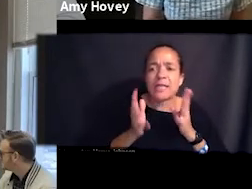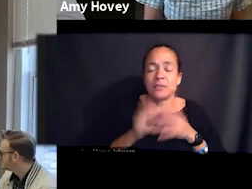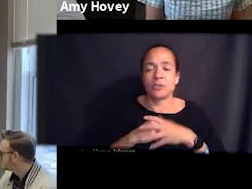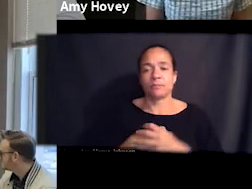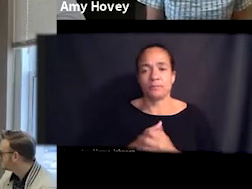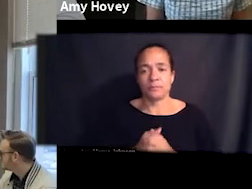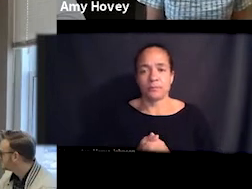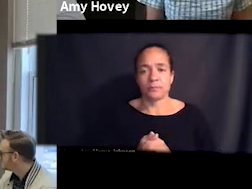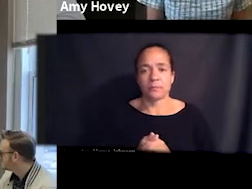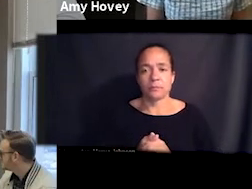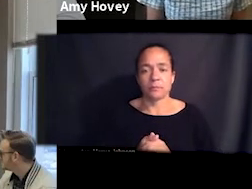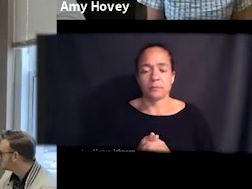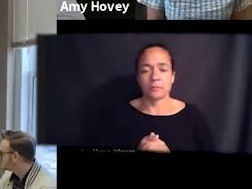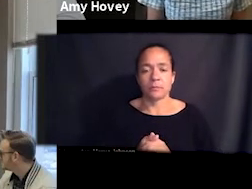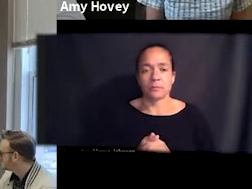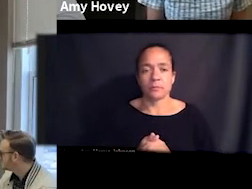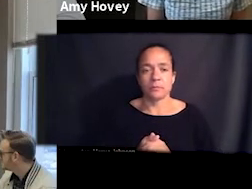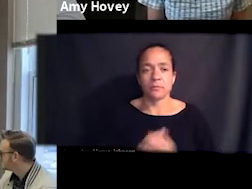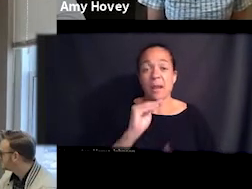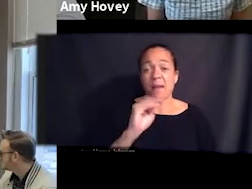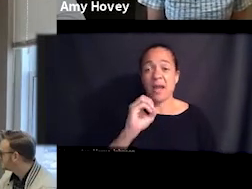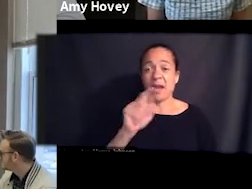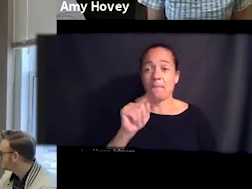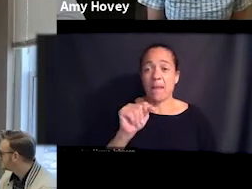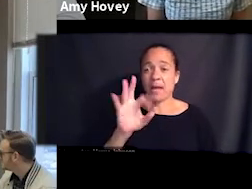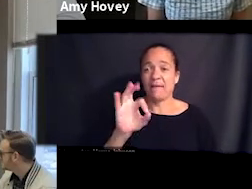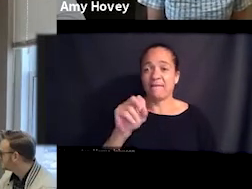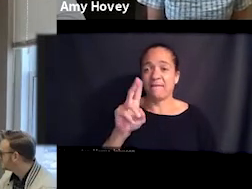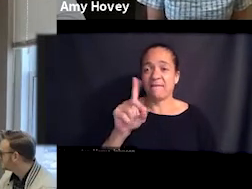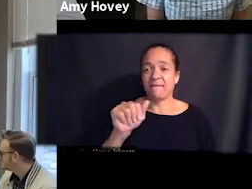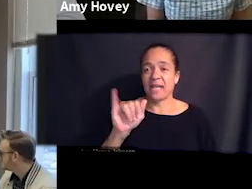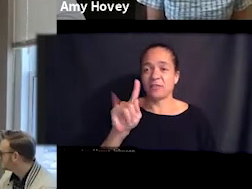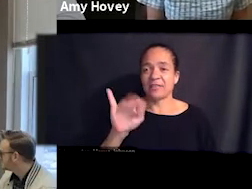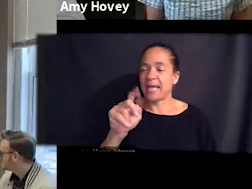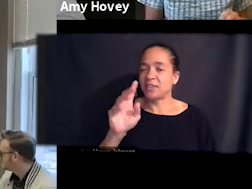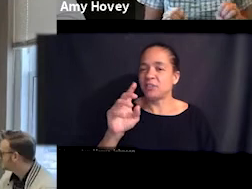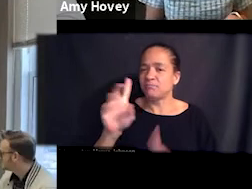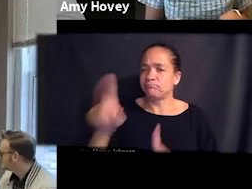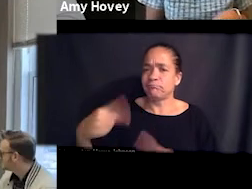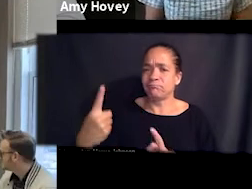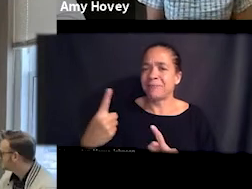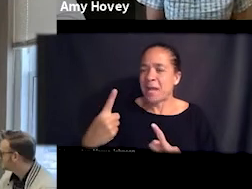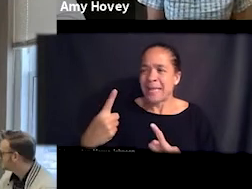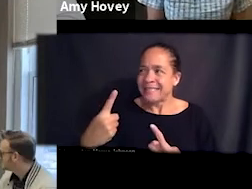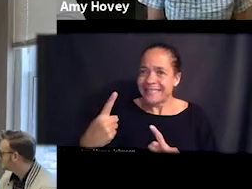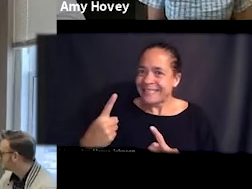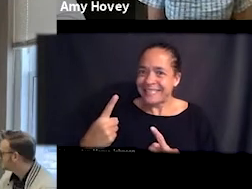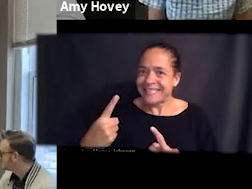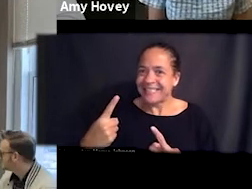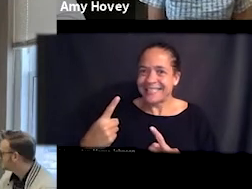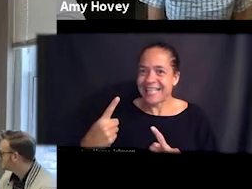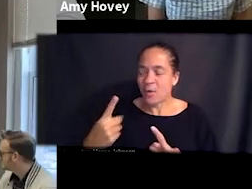since the foundation had participated in doing this in depth of